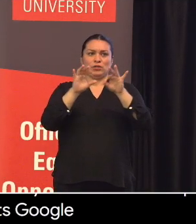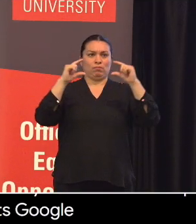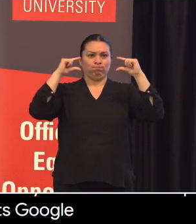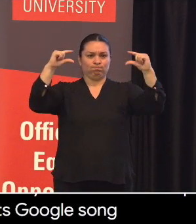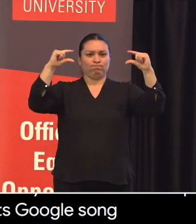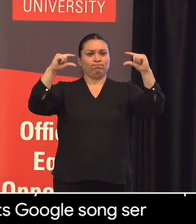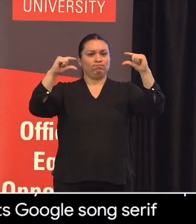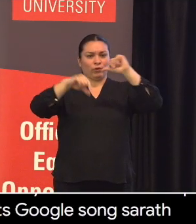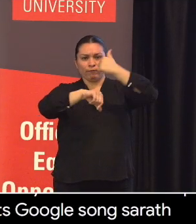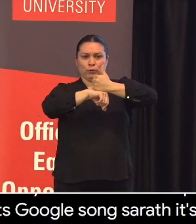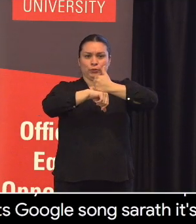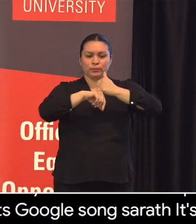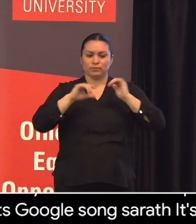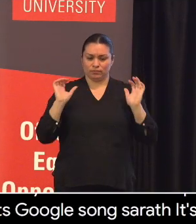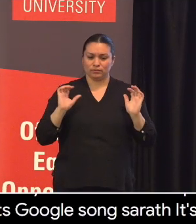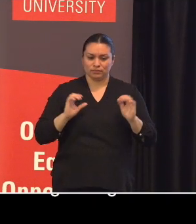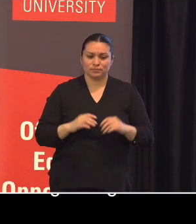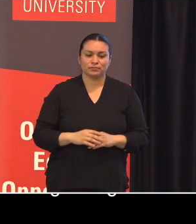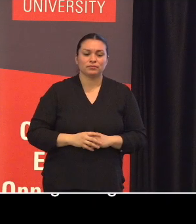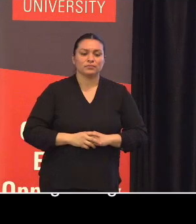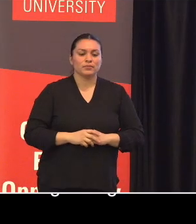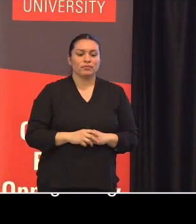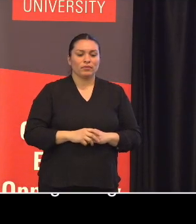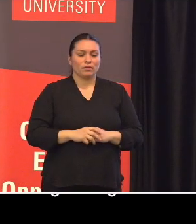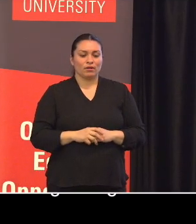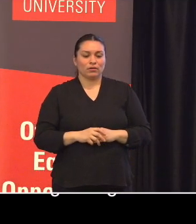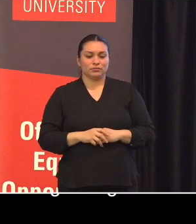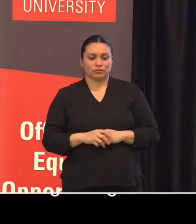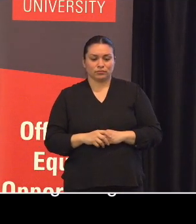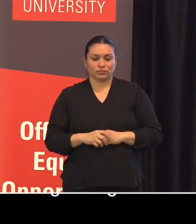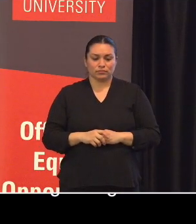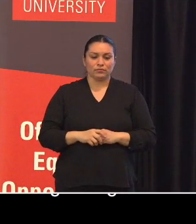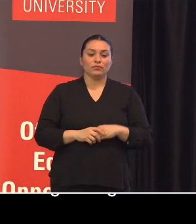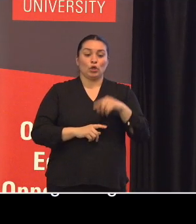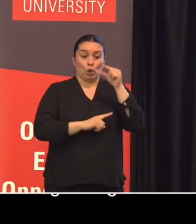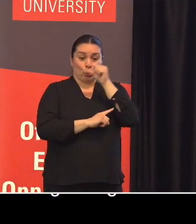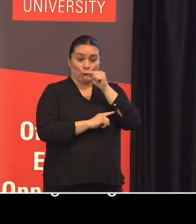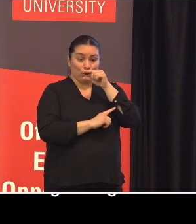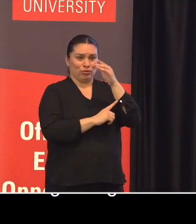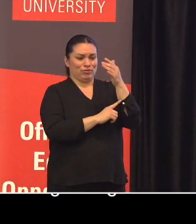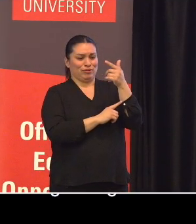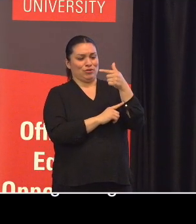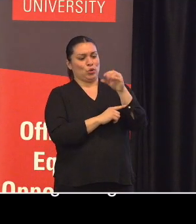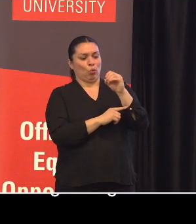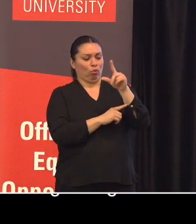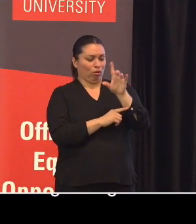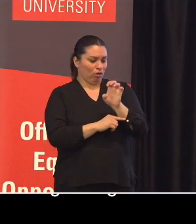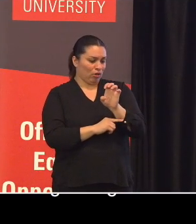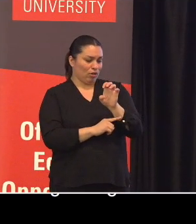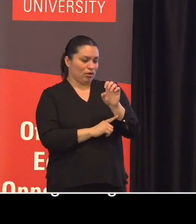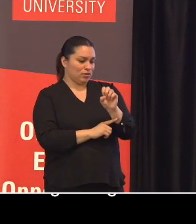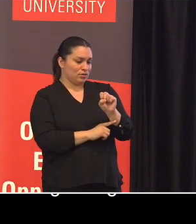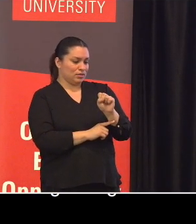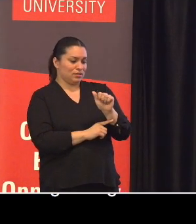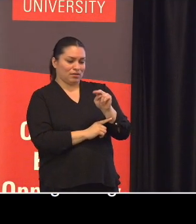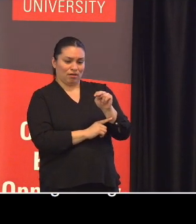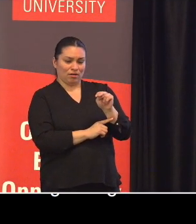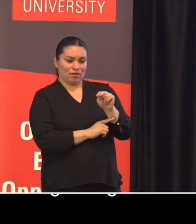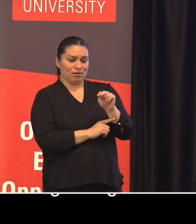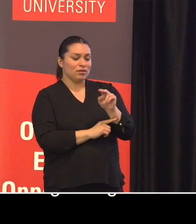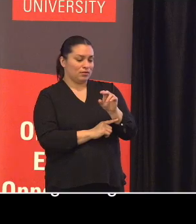sans serif fonts. It's a long list. You still have a lot to play with in there. But those are the ones that are going to be the most